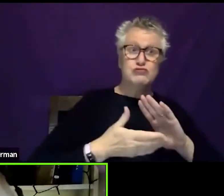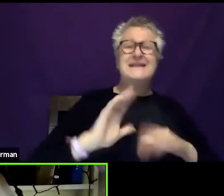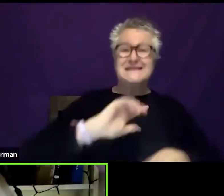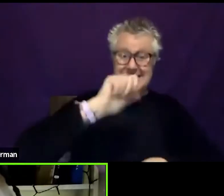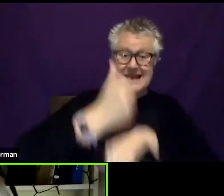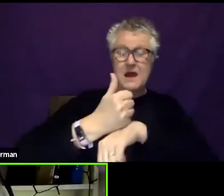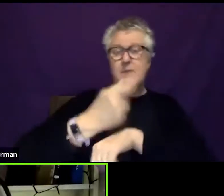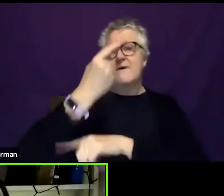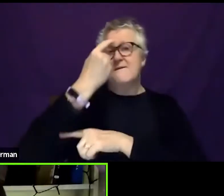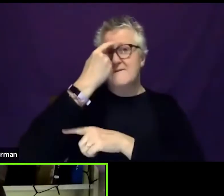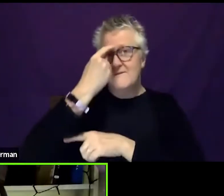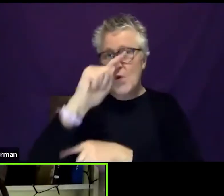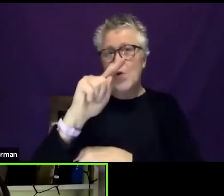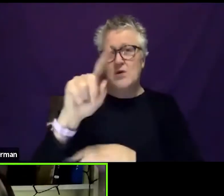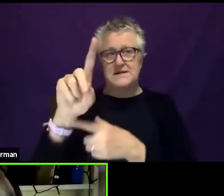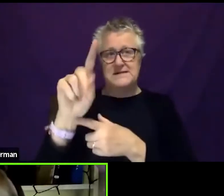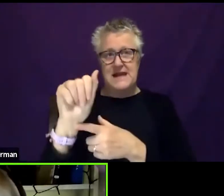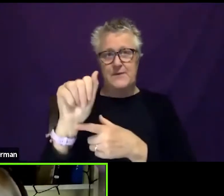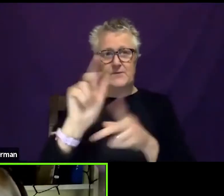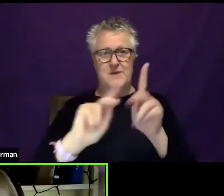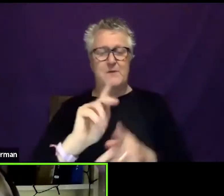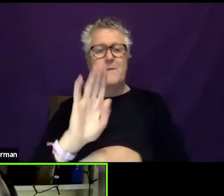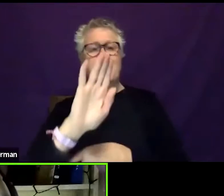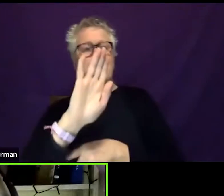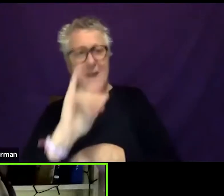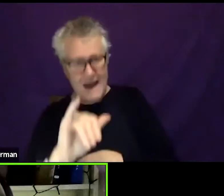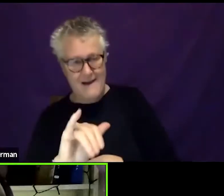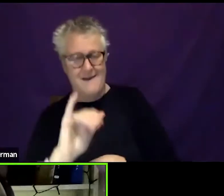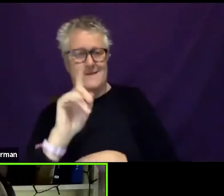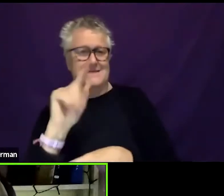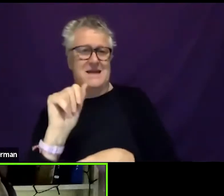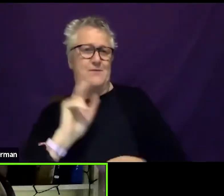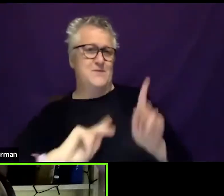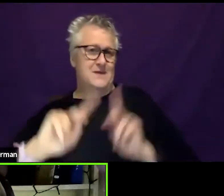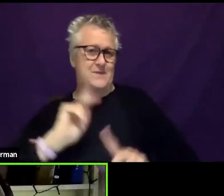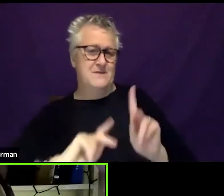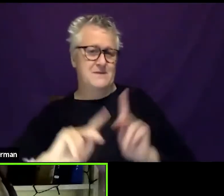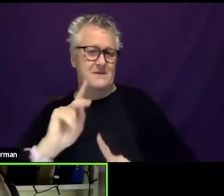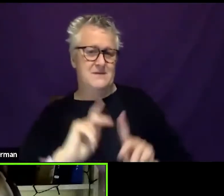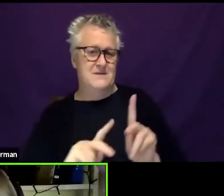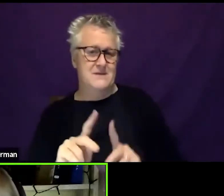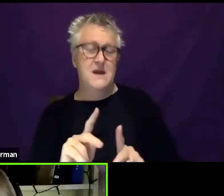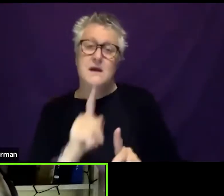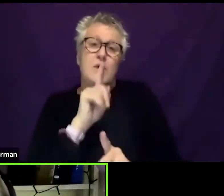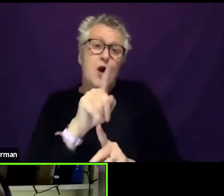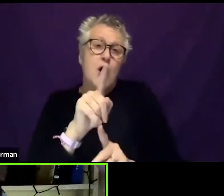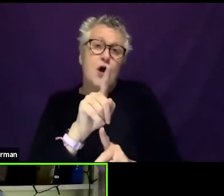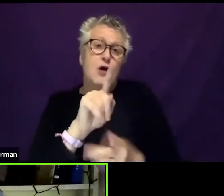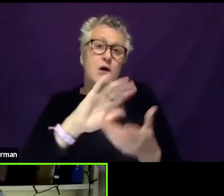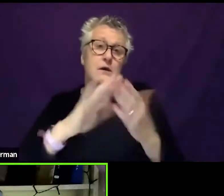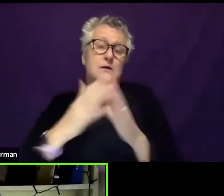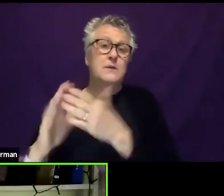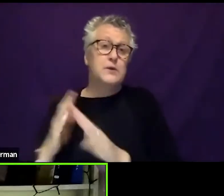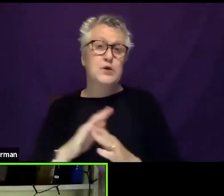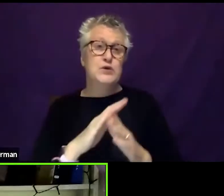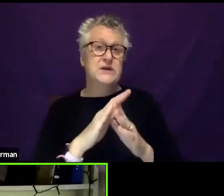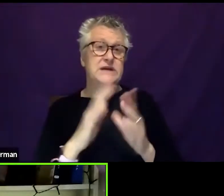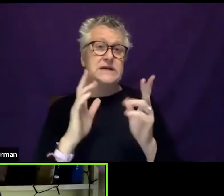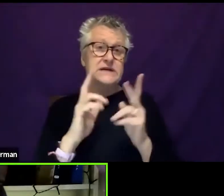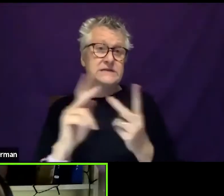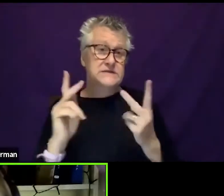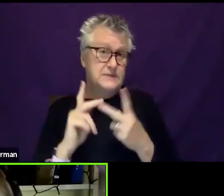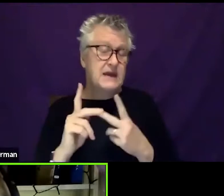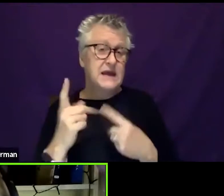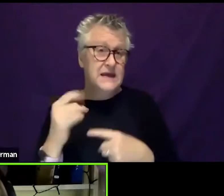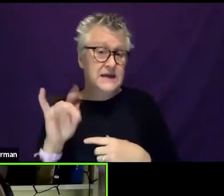welcome. But, you know, we are a disability community space, and we've had